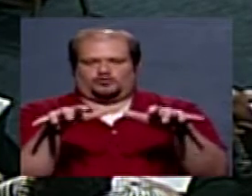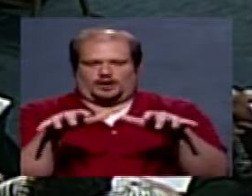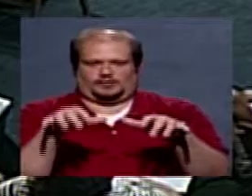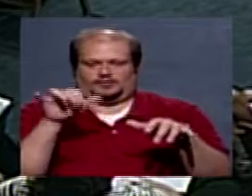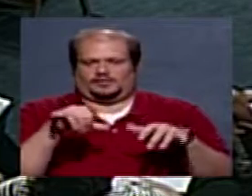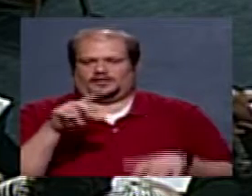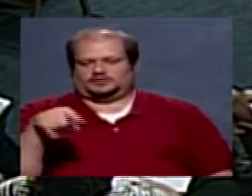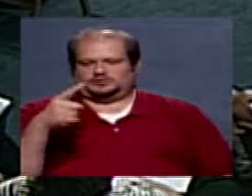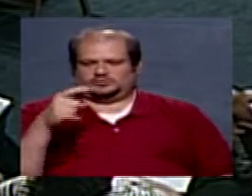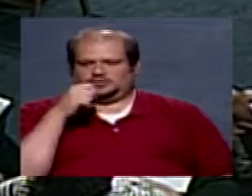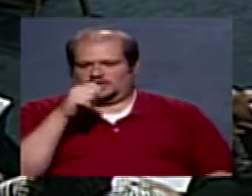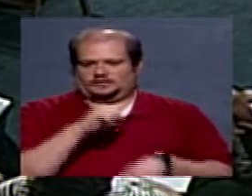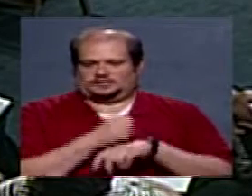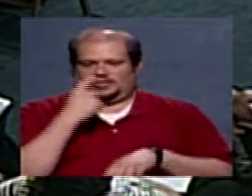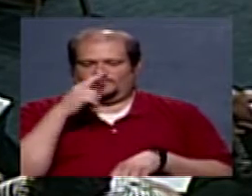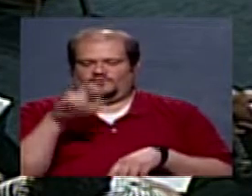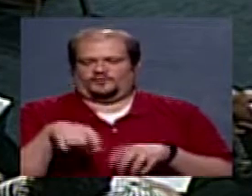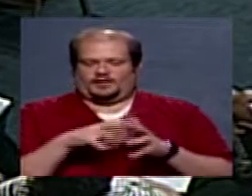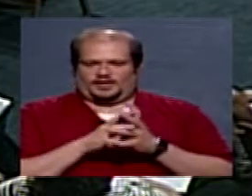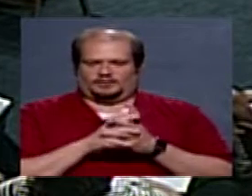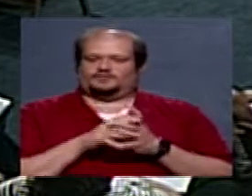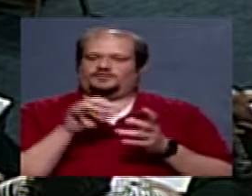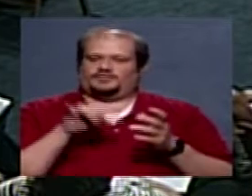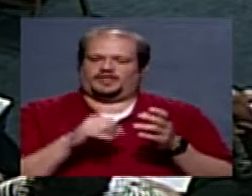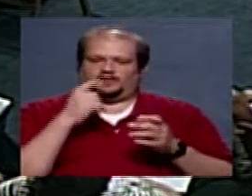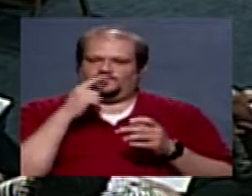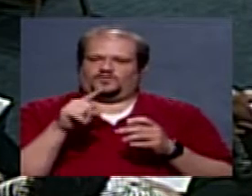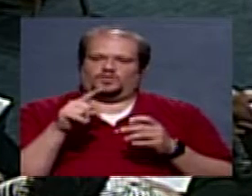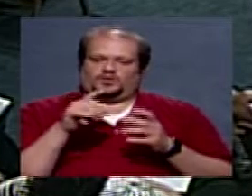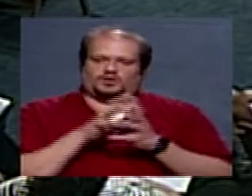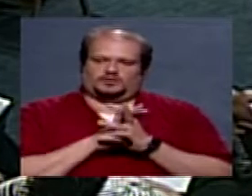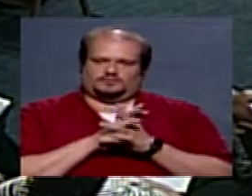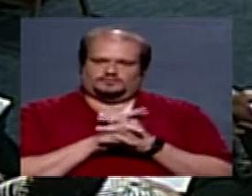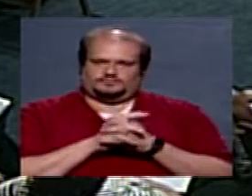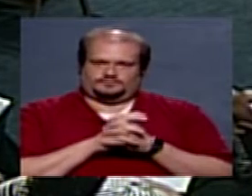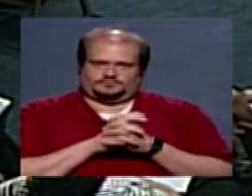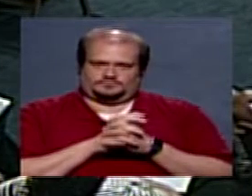It's just not set up for that. This is for